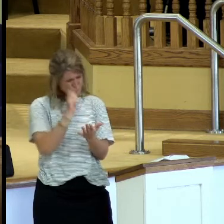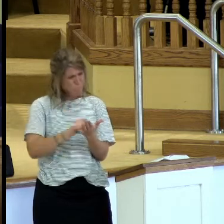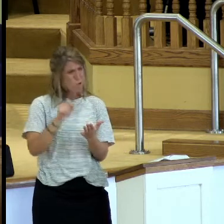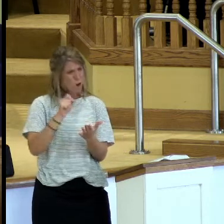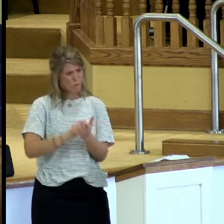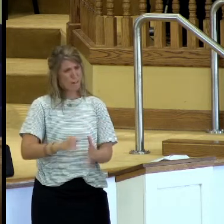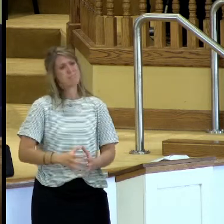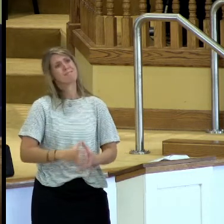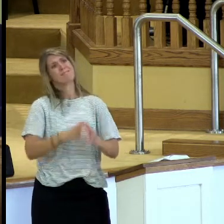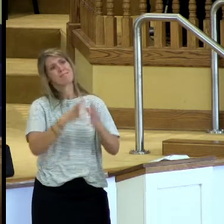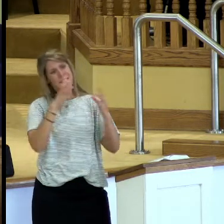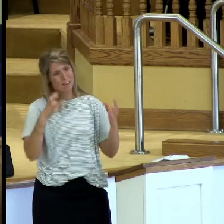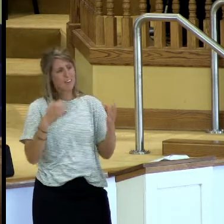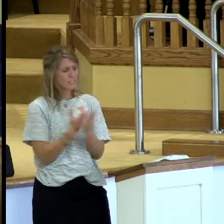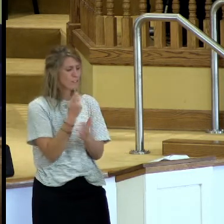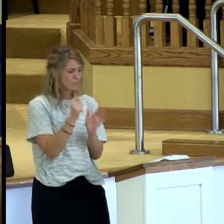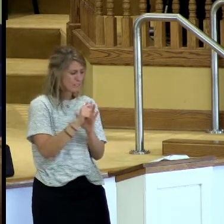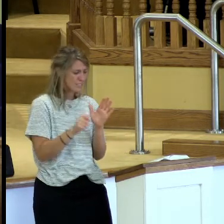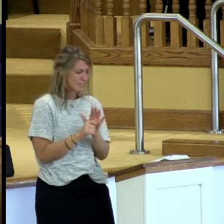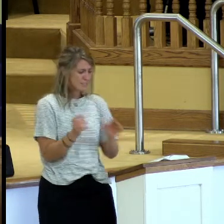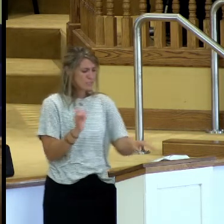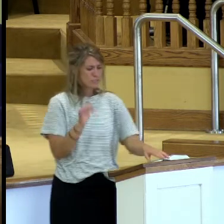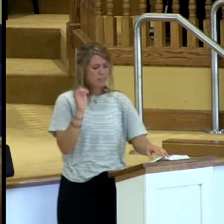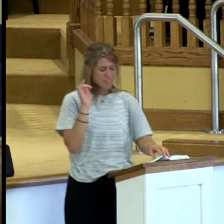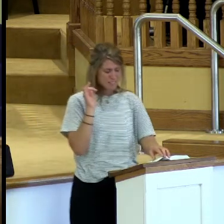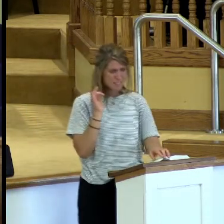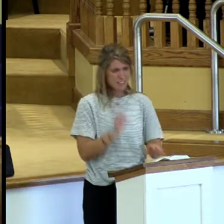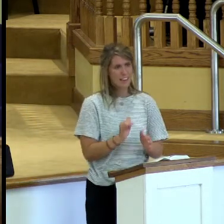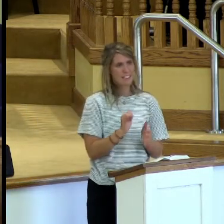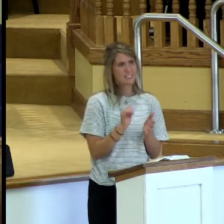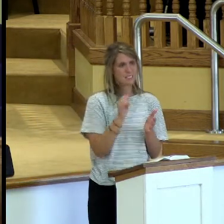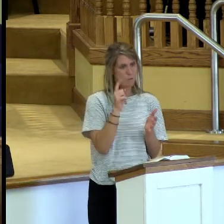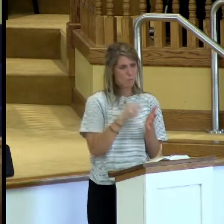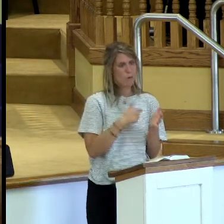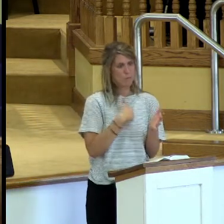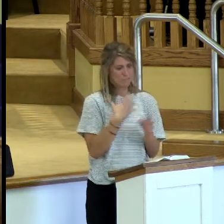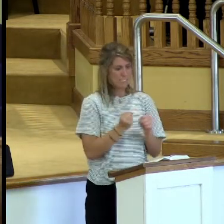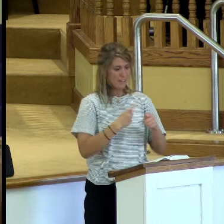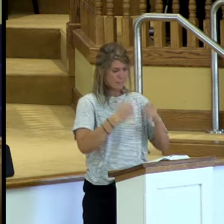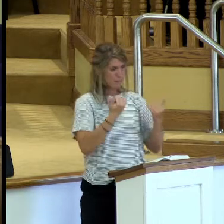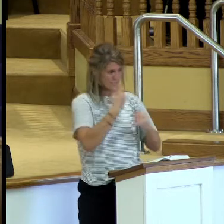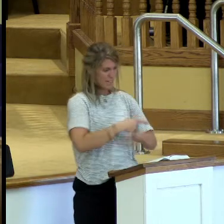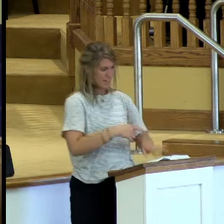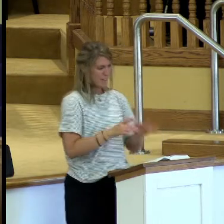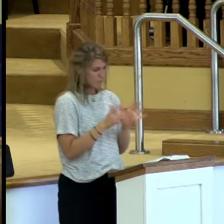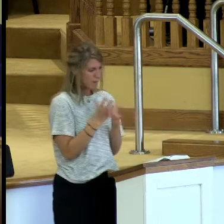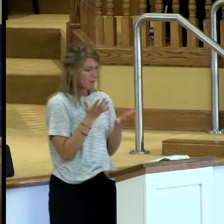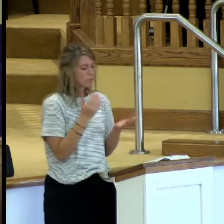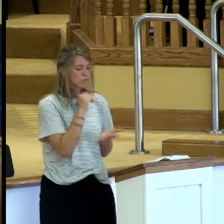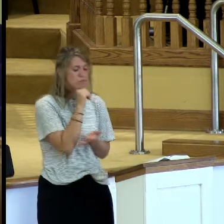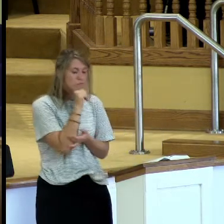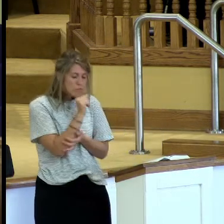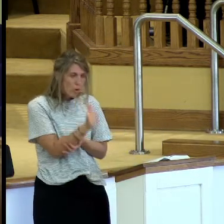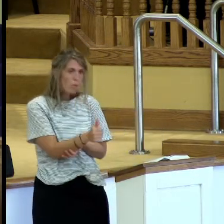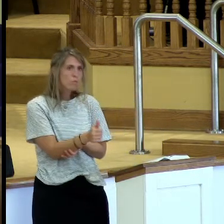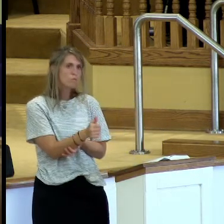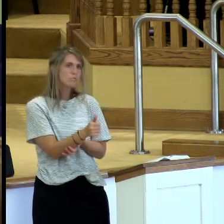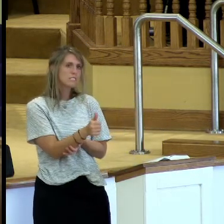the better portion of our New Testament. That is what we get saved out of today. Don't